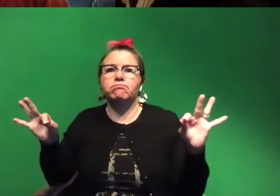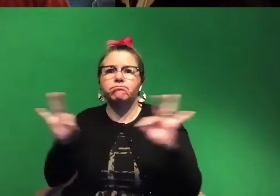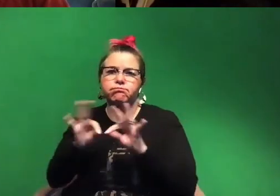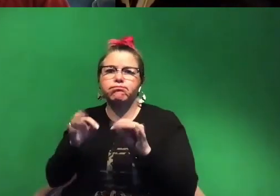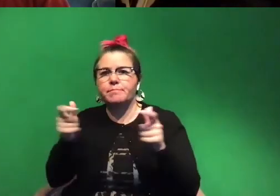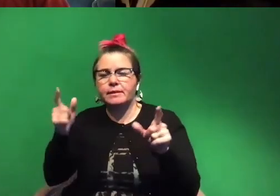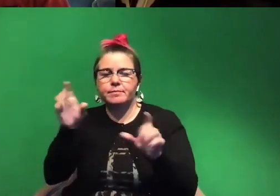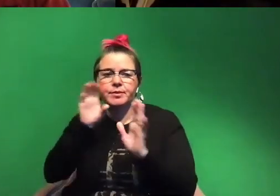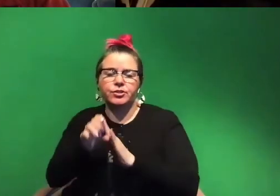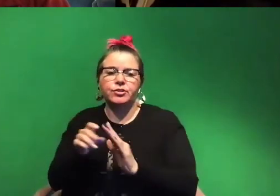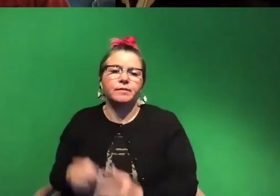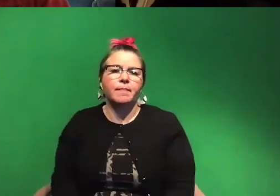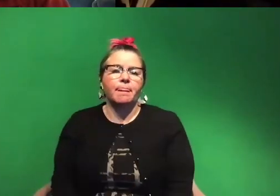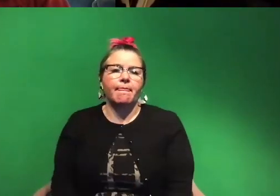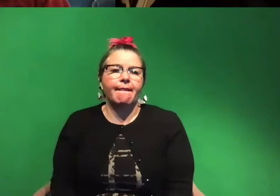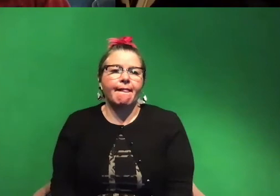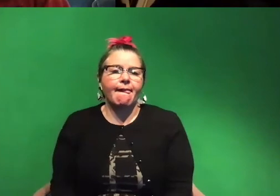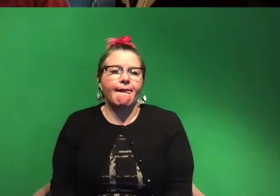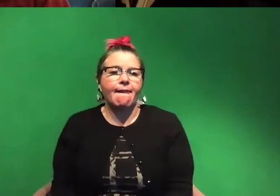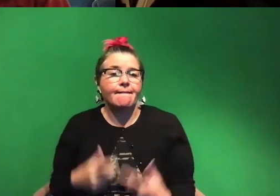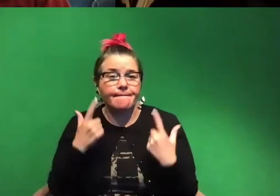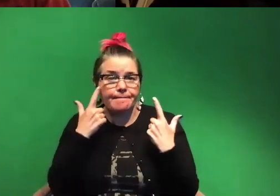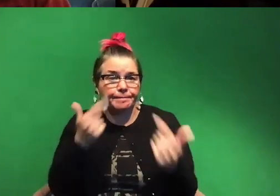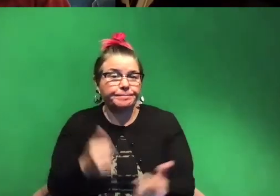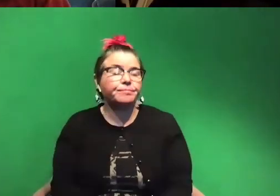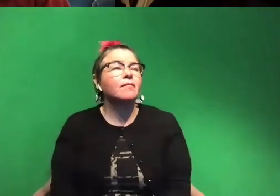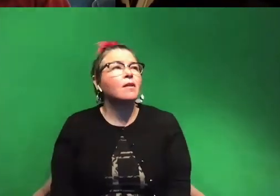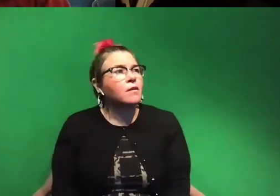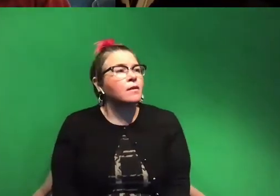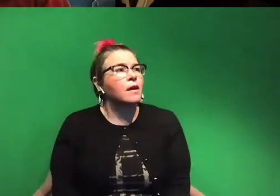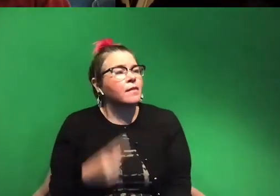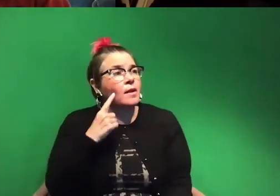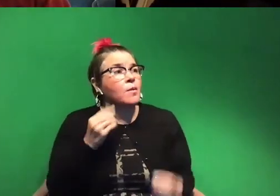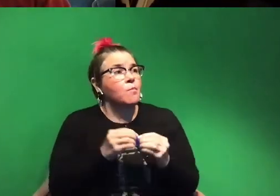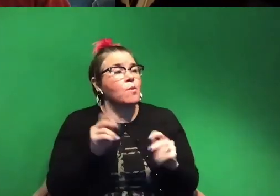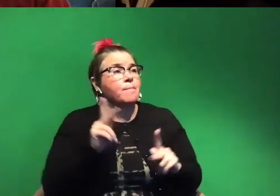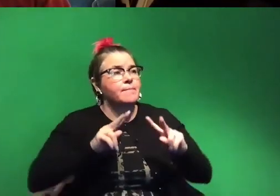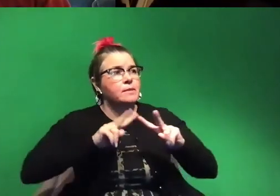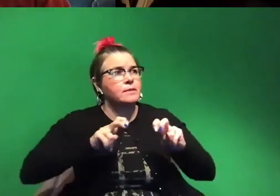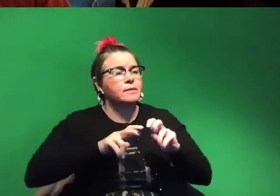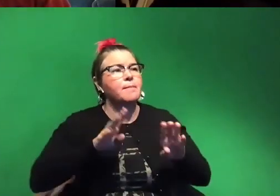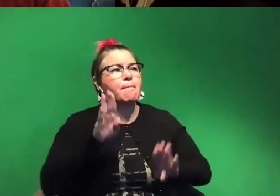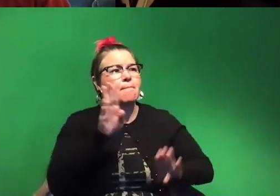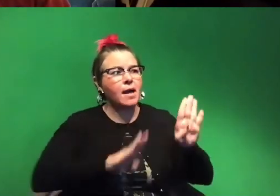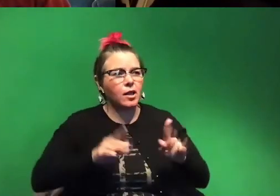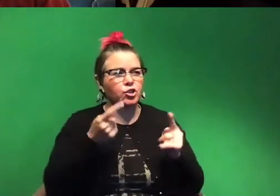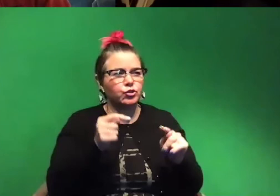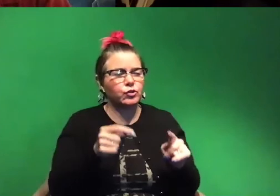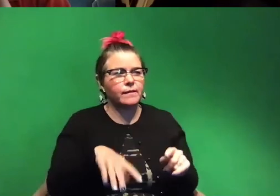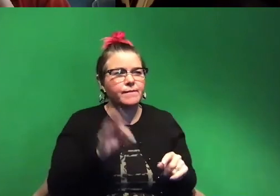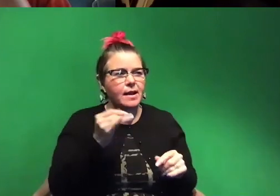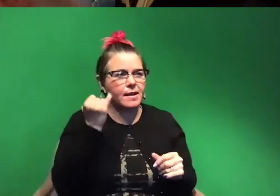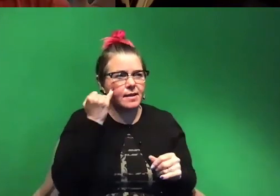like. I think more people would look at biology and try to get ideas of how we